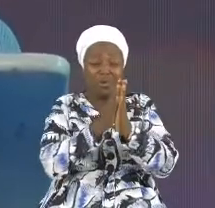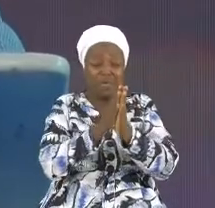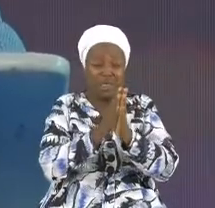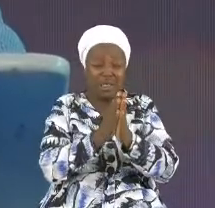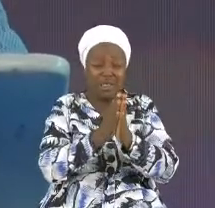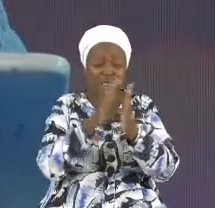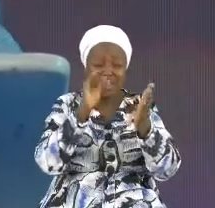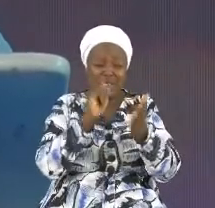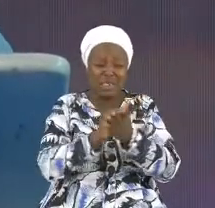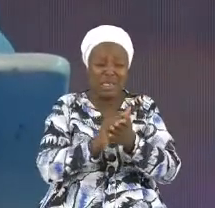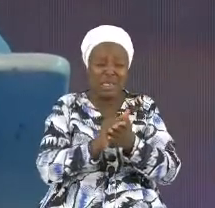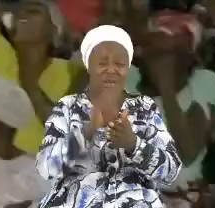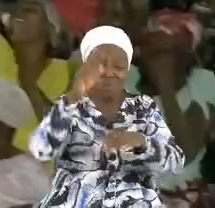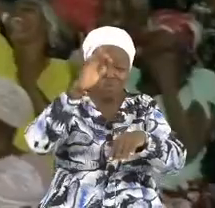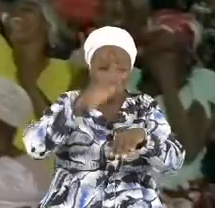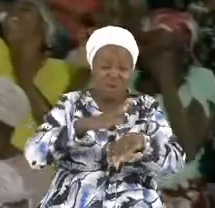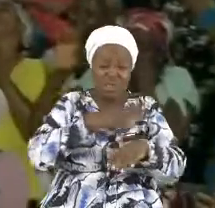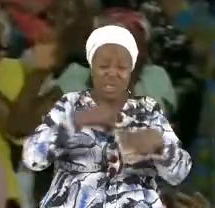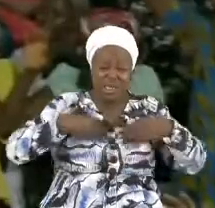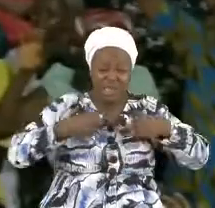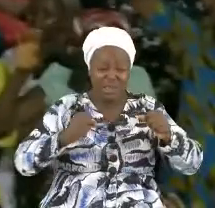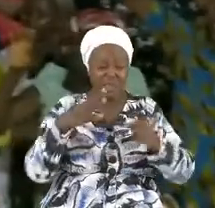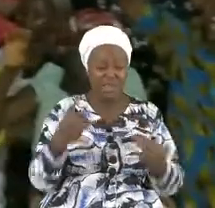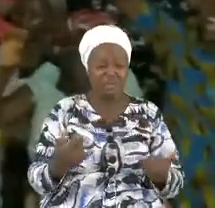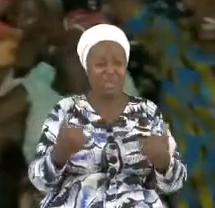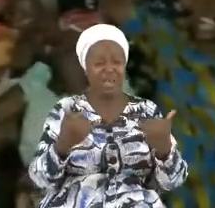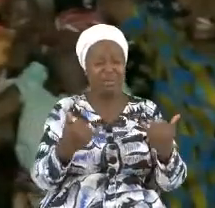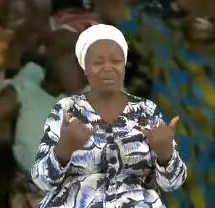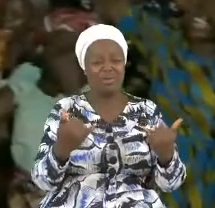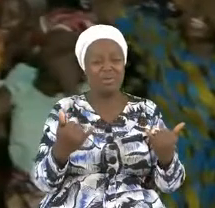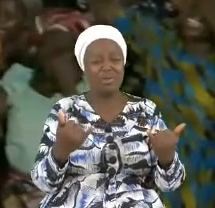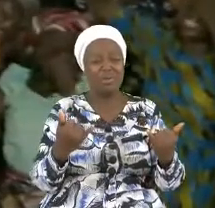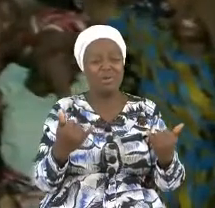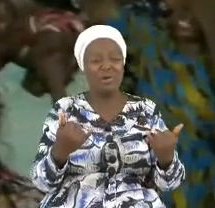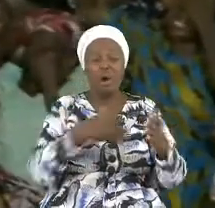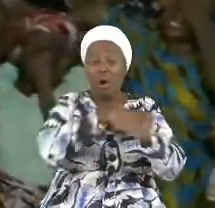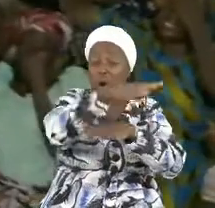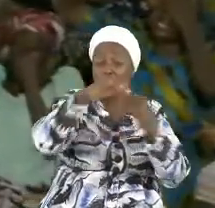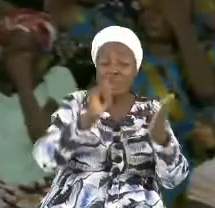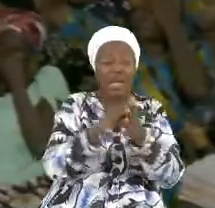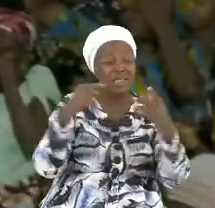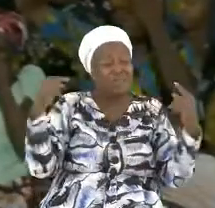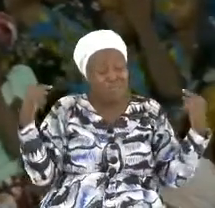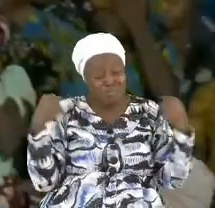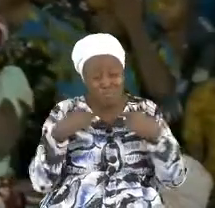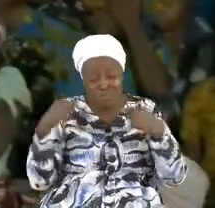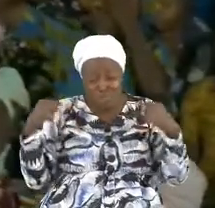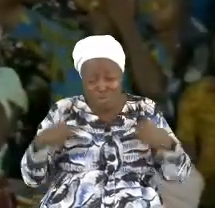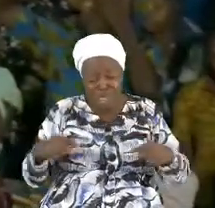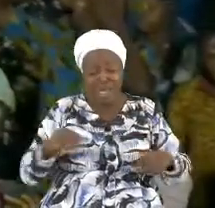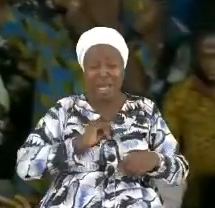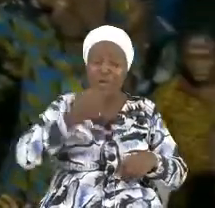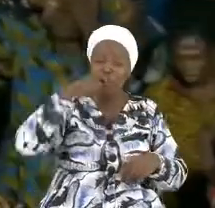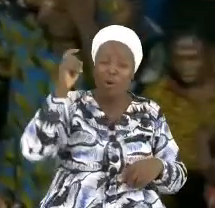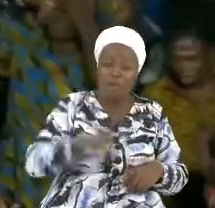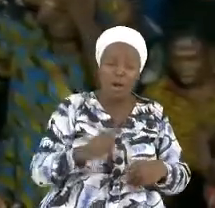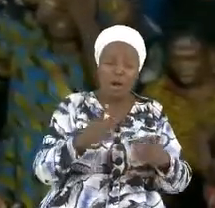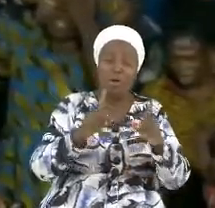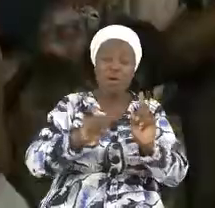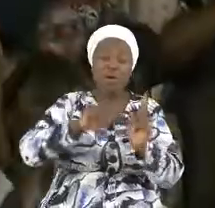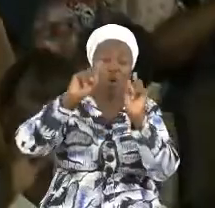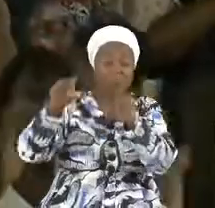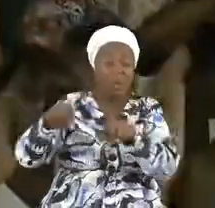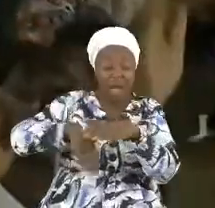and heal them right now. All that pain, I command, come out in